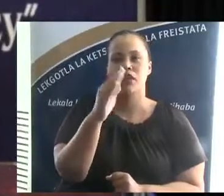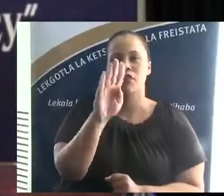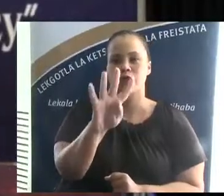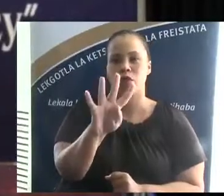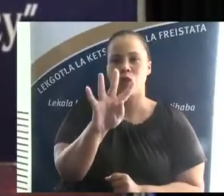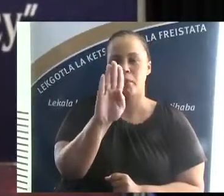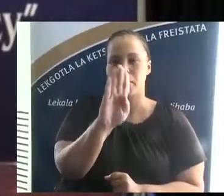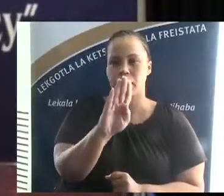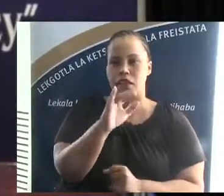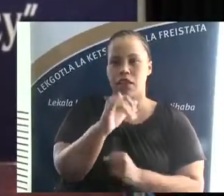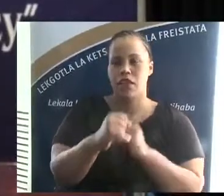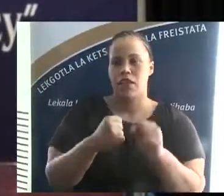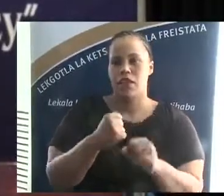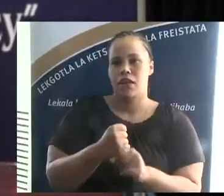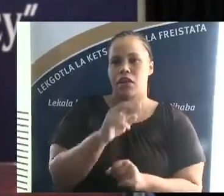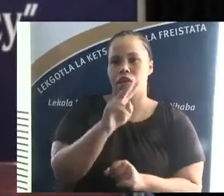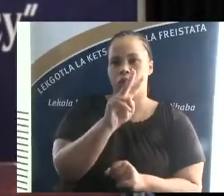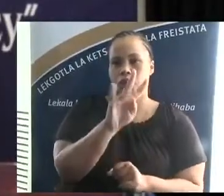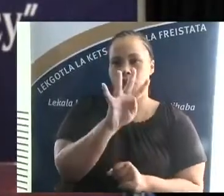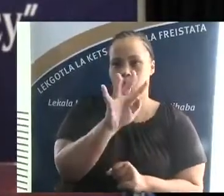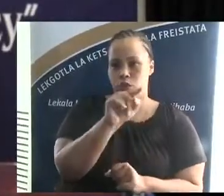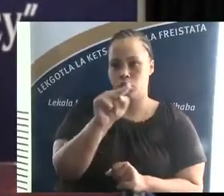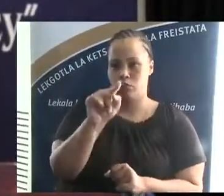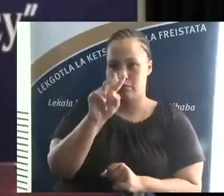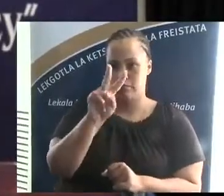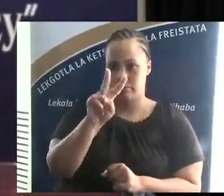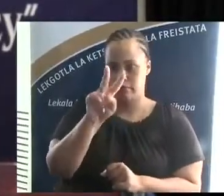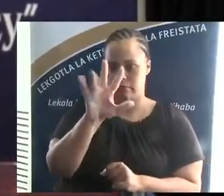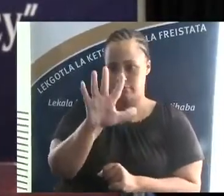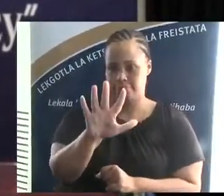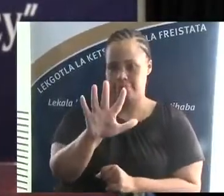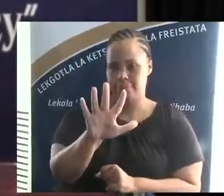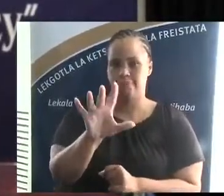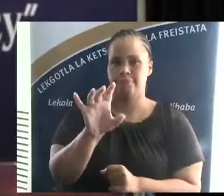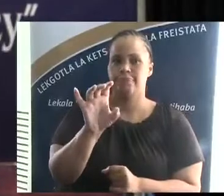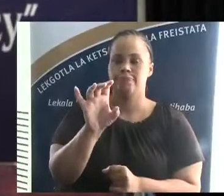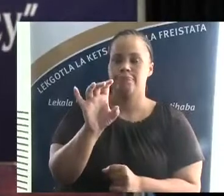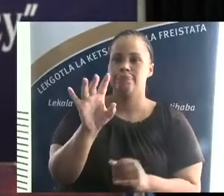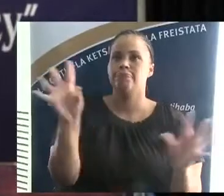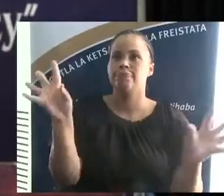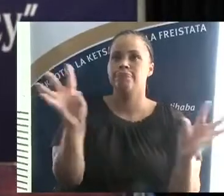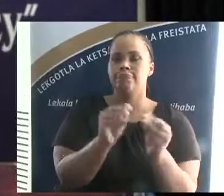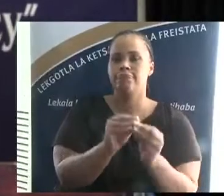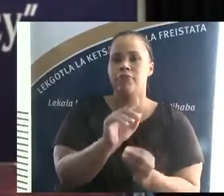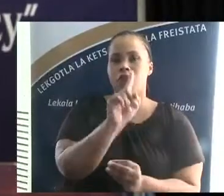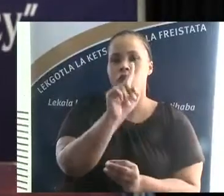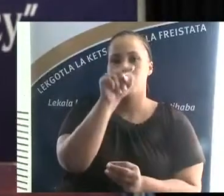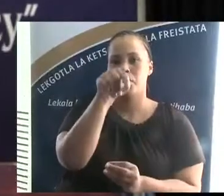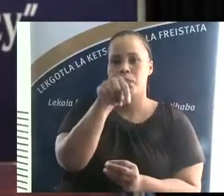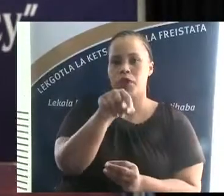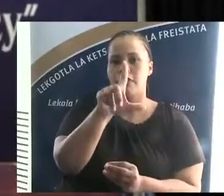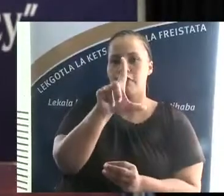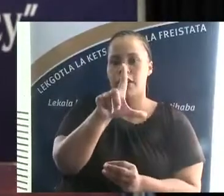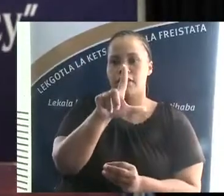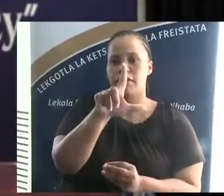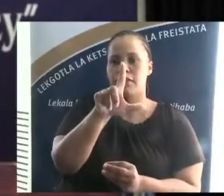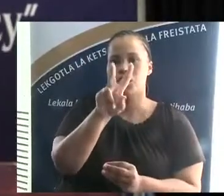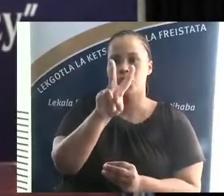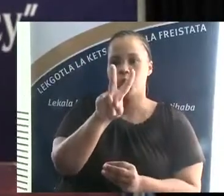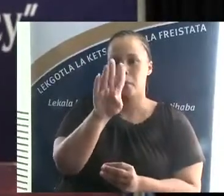in 24-25. These allocations include an amount of 1.542